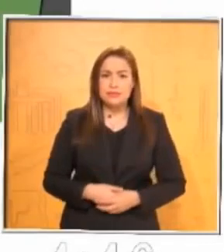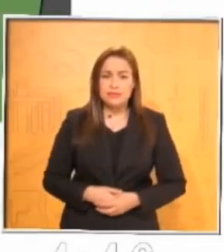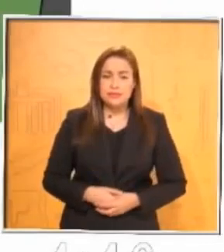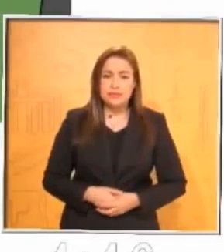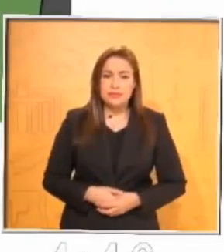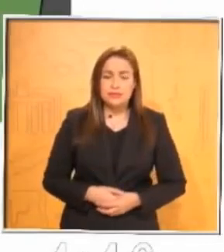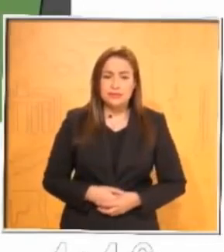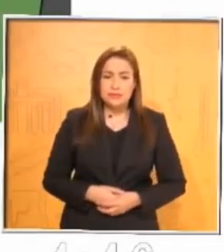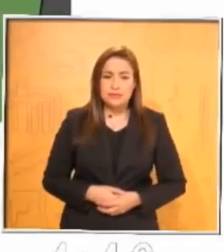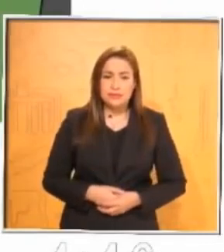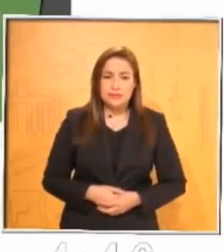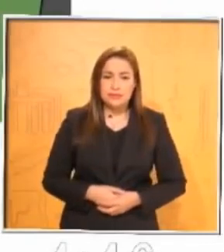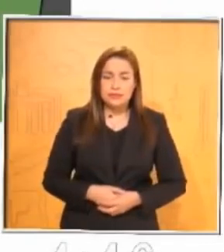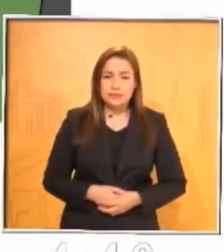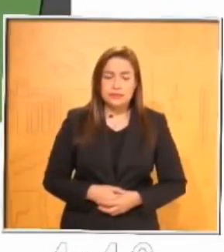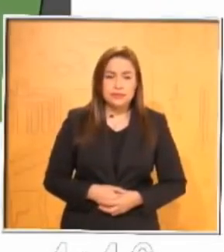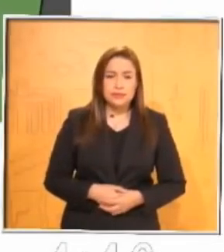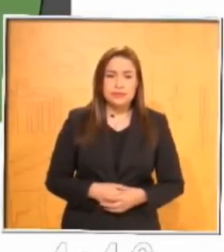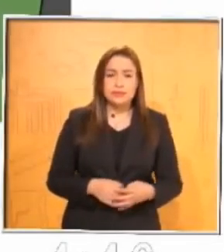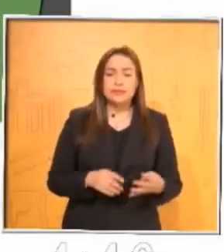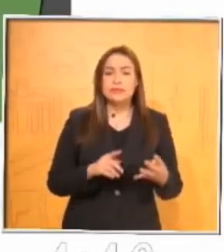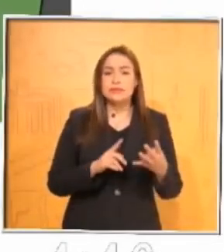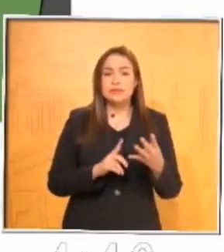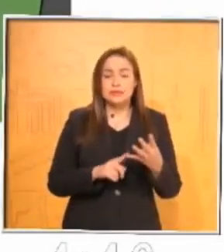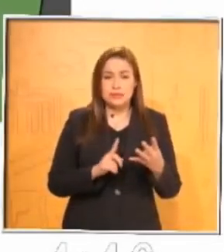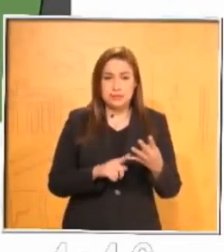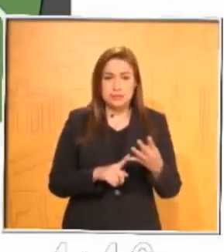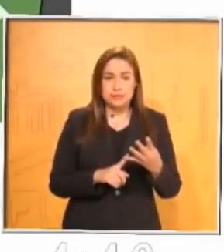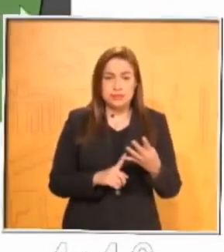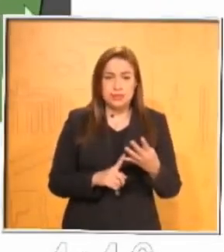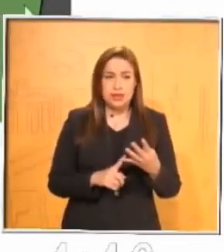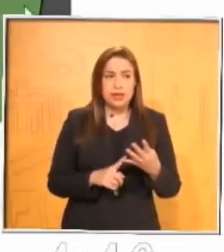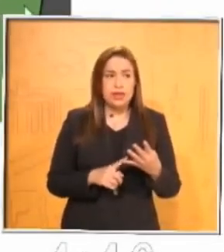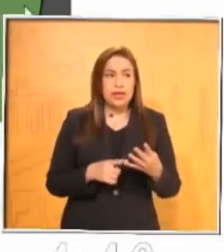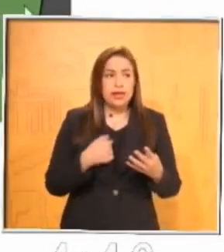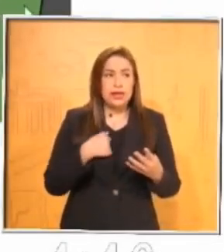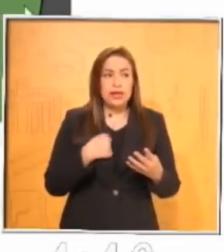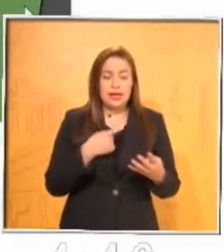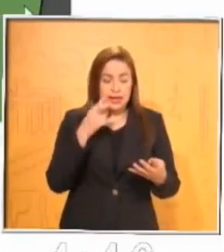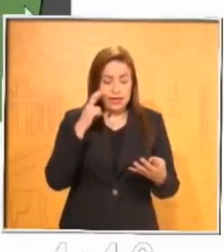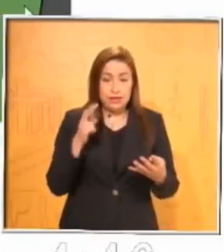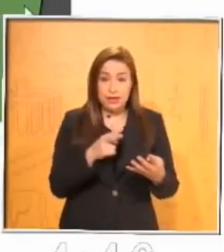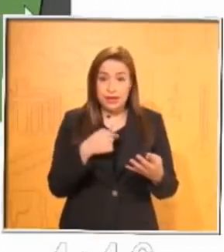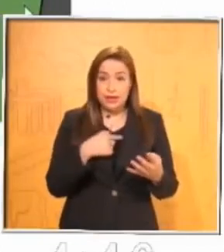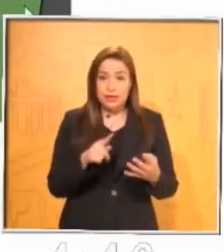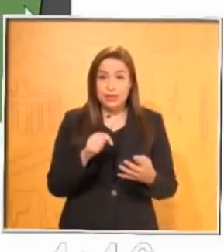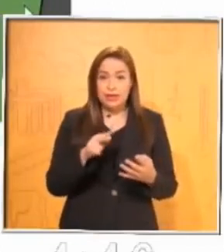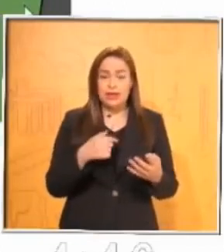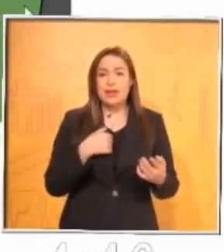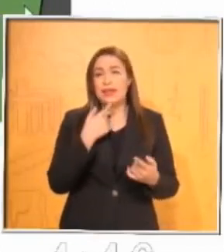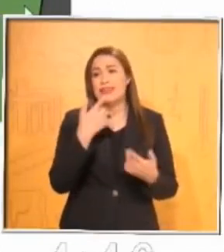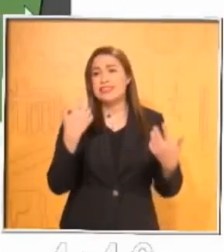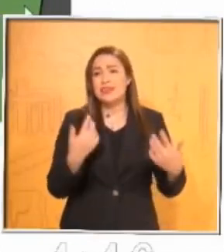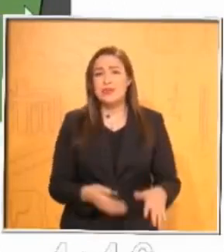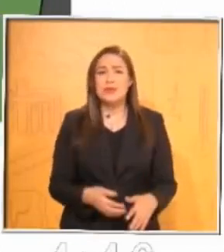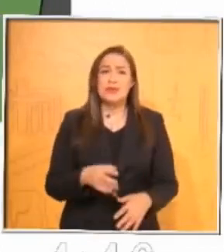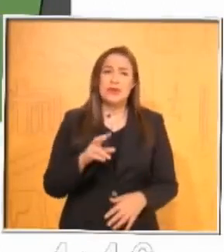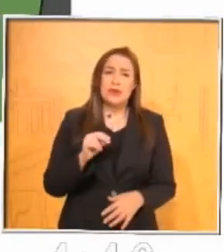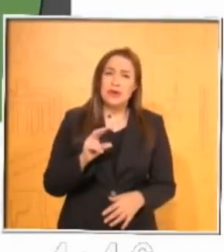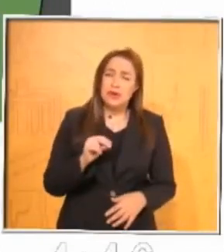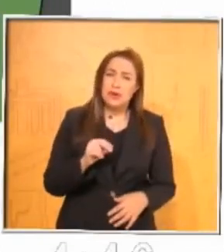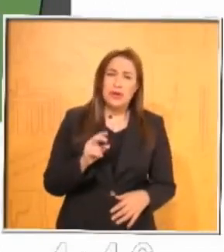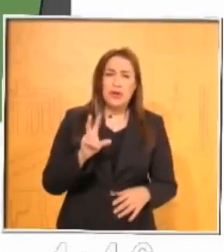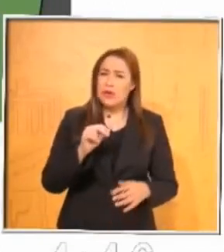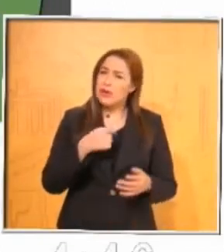And at the end, she appears sitting in front of a television and screaming, "No, son, don't